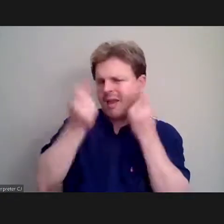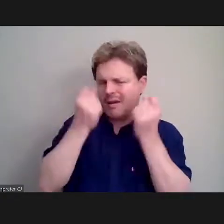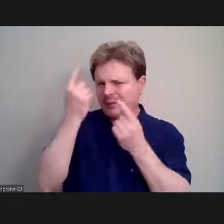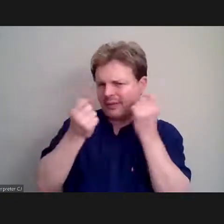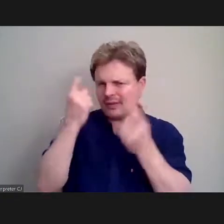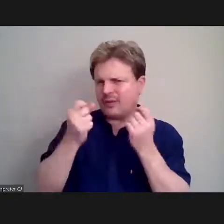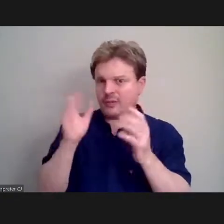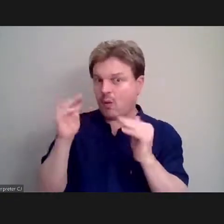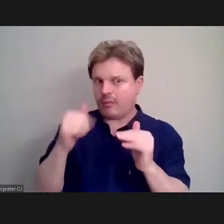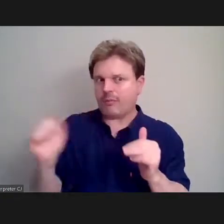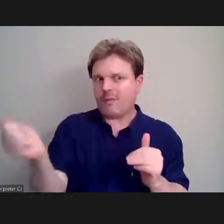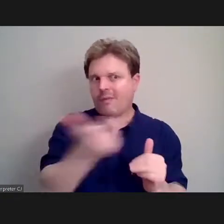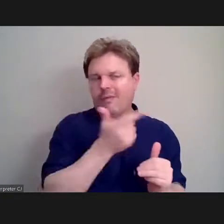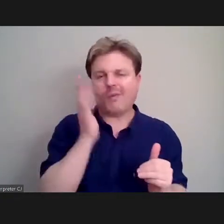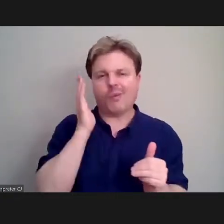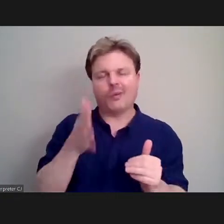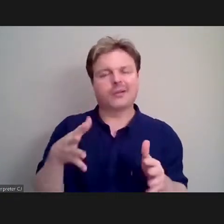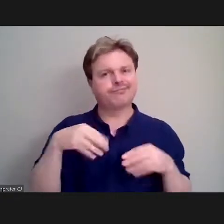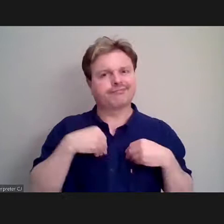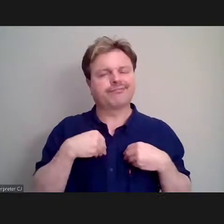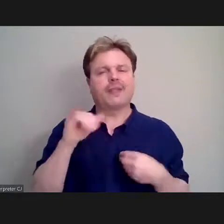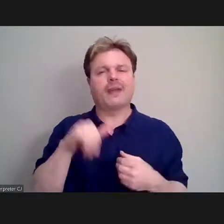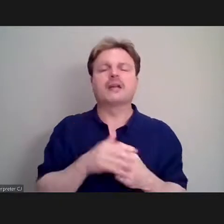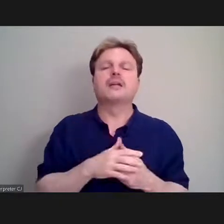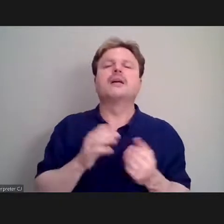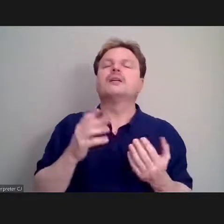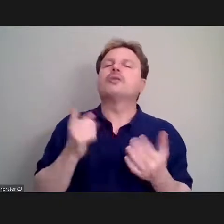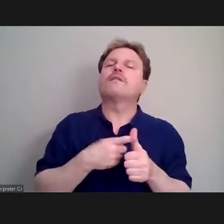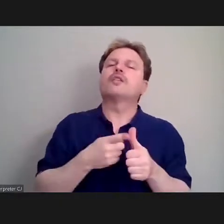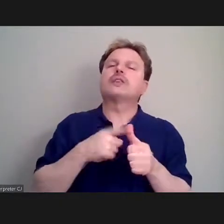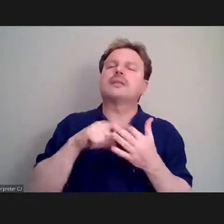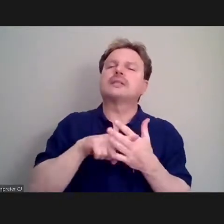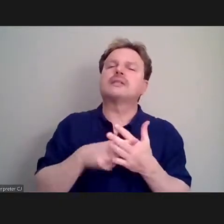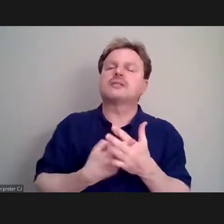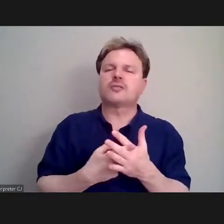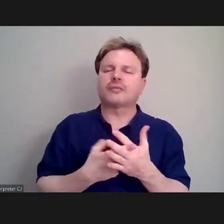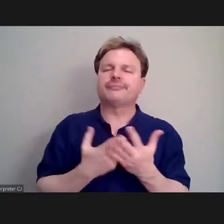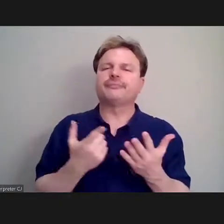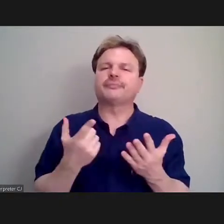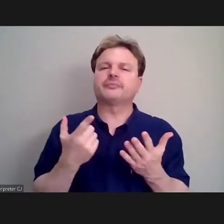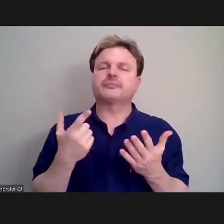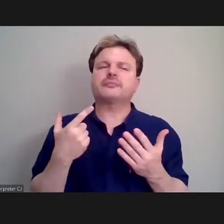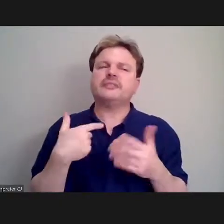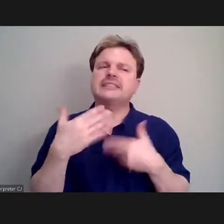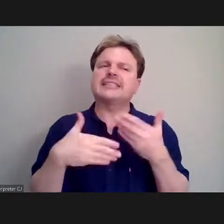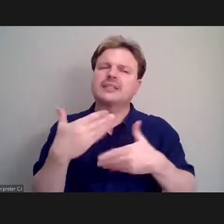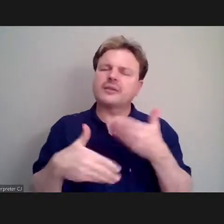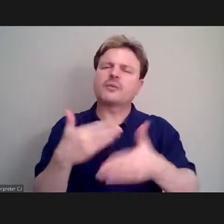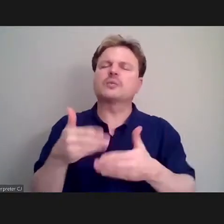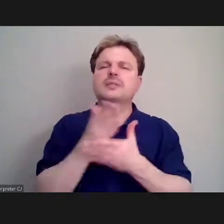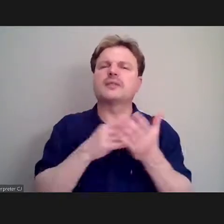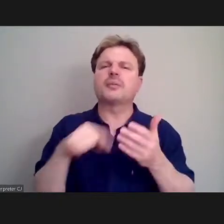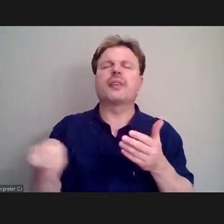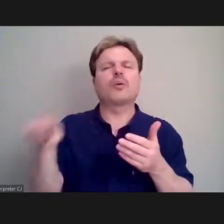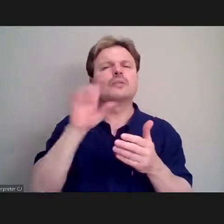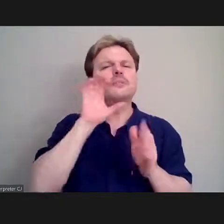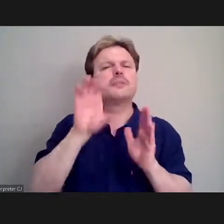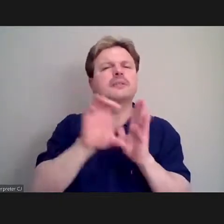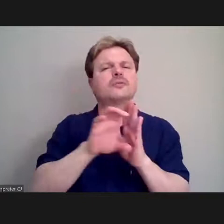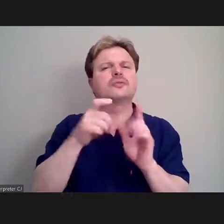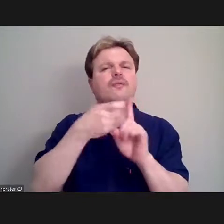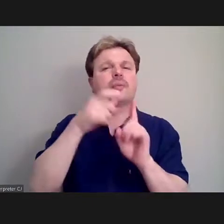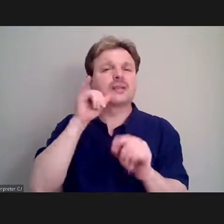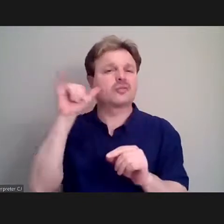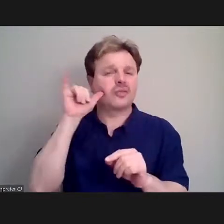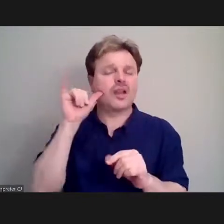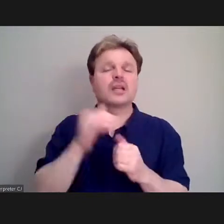So first, I'm going to go ahead and start by kind of taking us through some of those slides from yesterday. Some